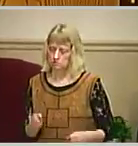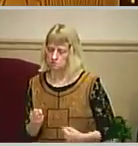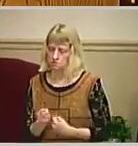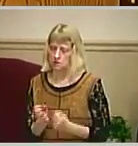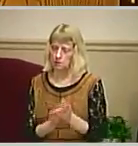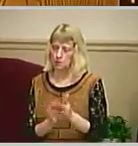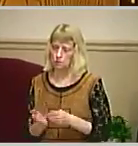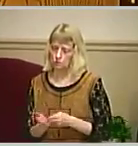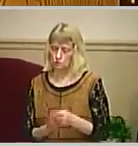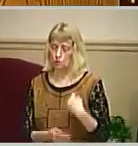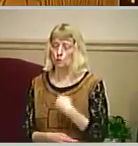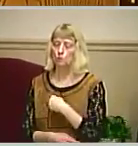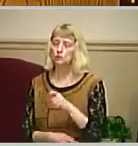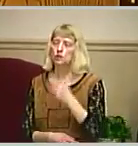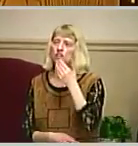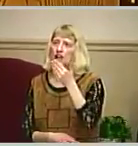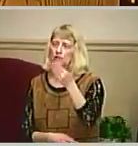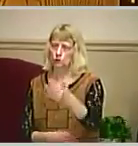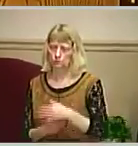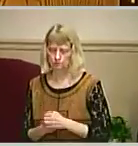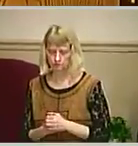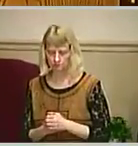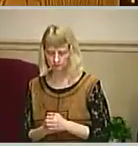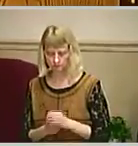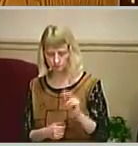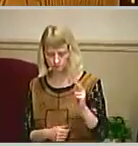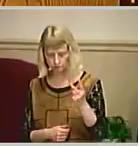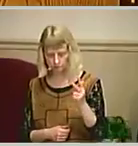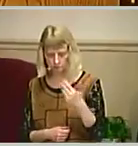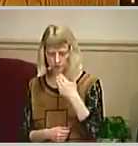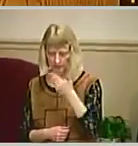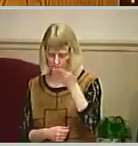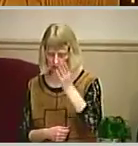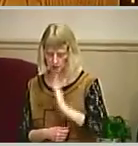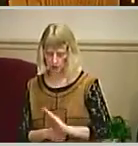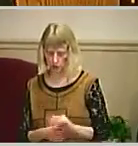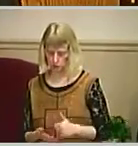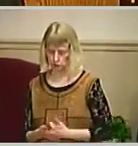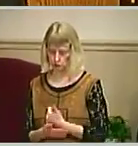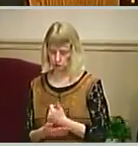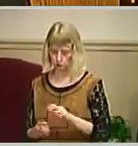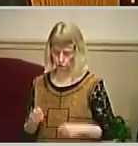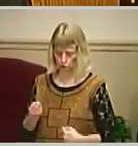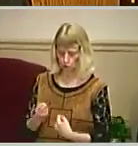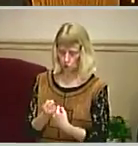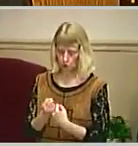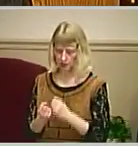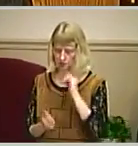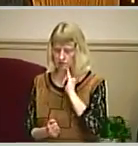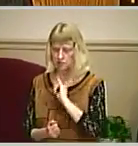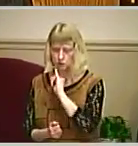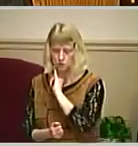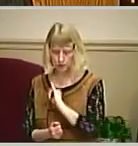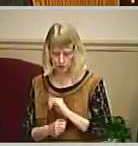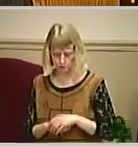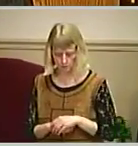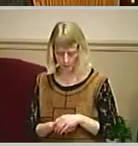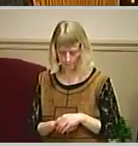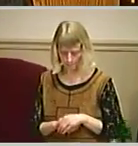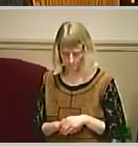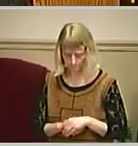We need to be thankful for that. Then, thirdly, let's thank God for a renewed support of Israel in this